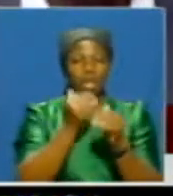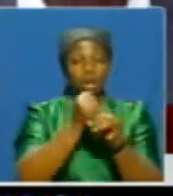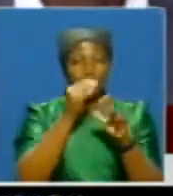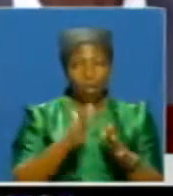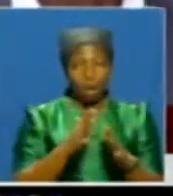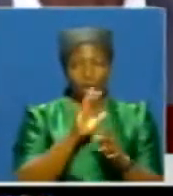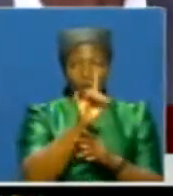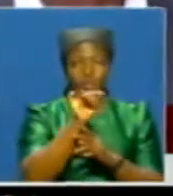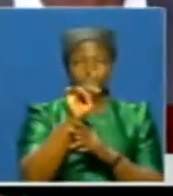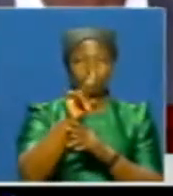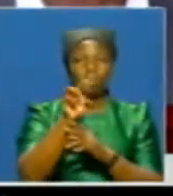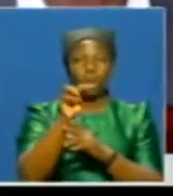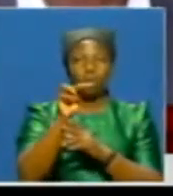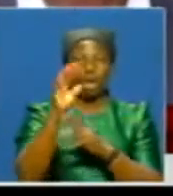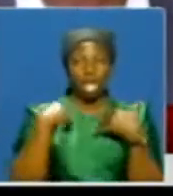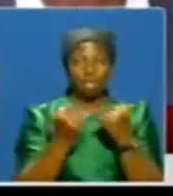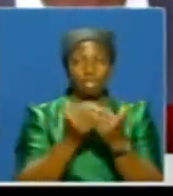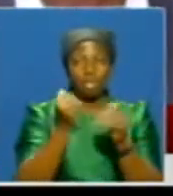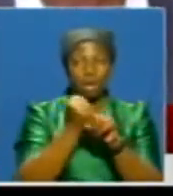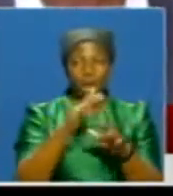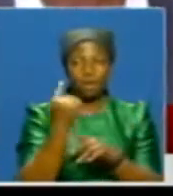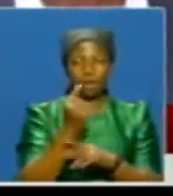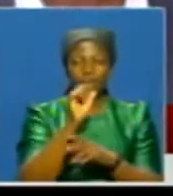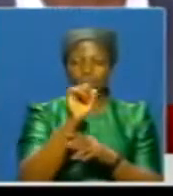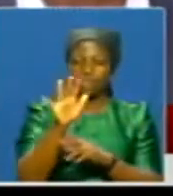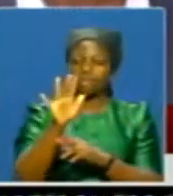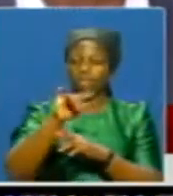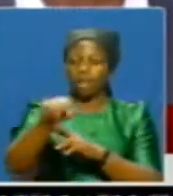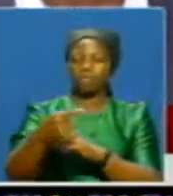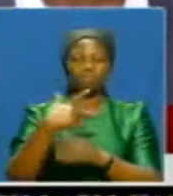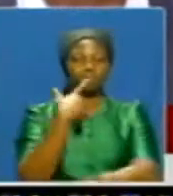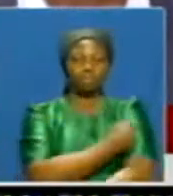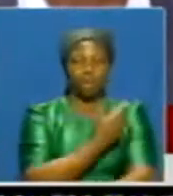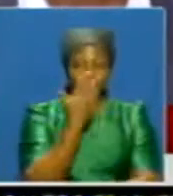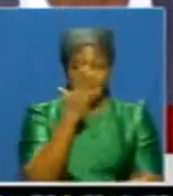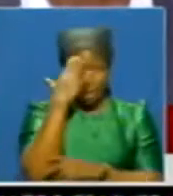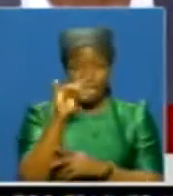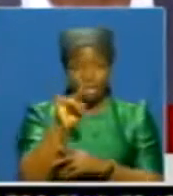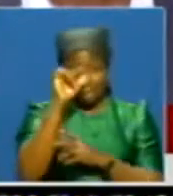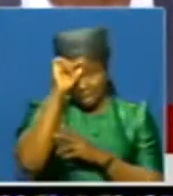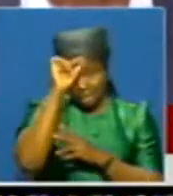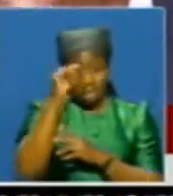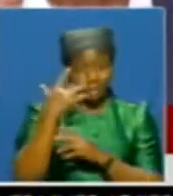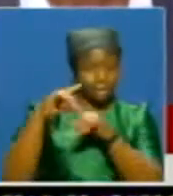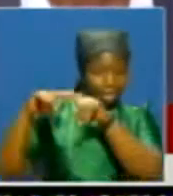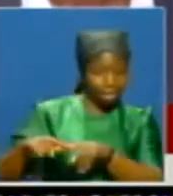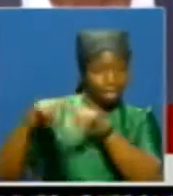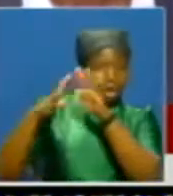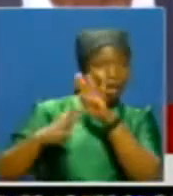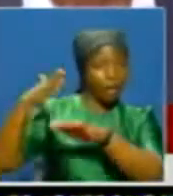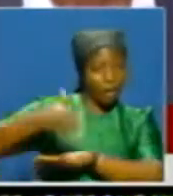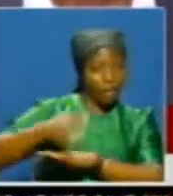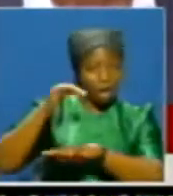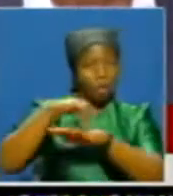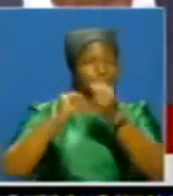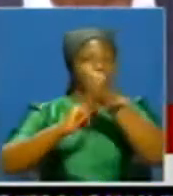workers, only 55,000 have been vaccinated. And this is happening because the government is over-relying only on charity and